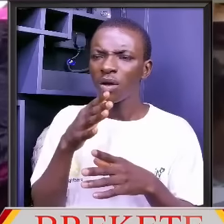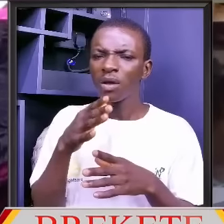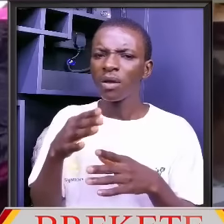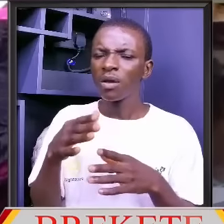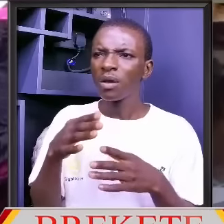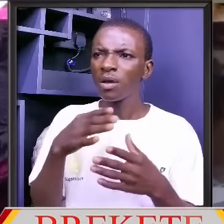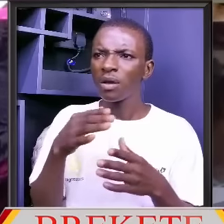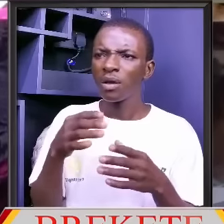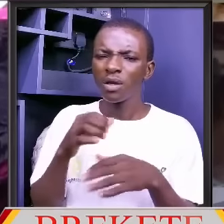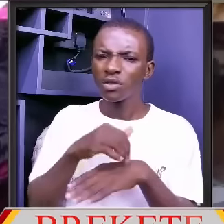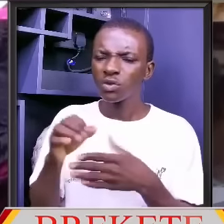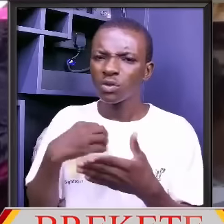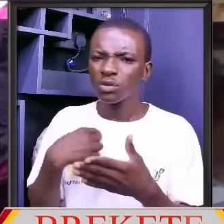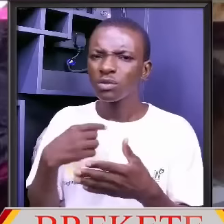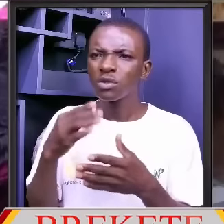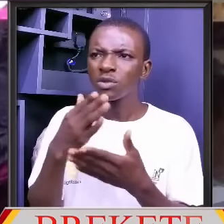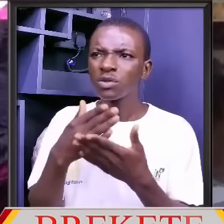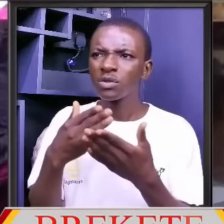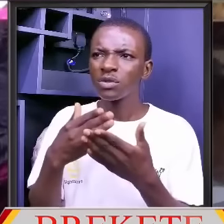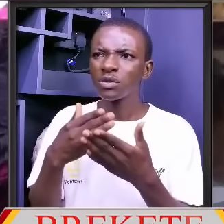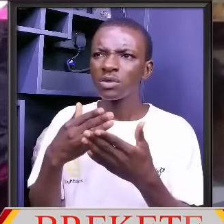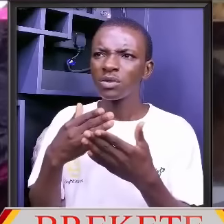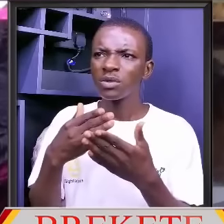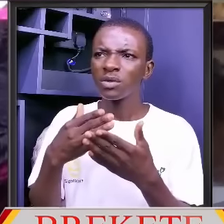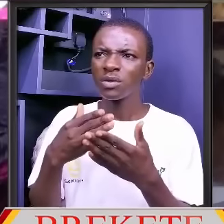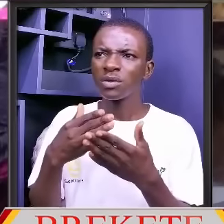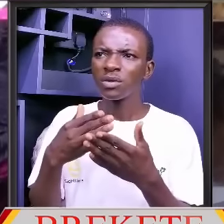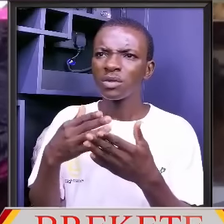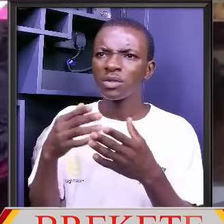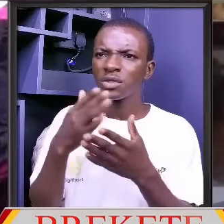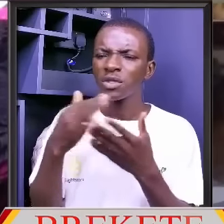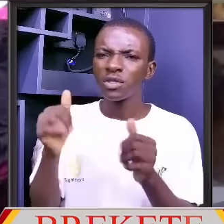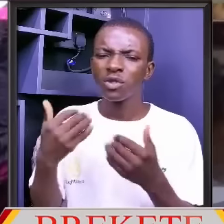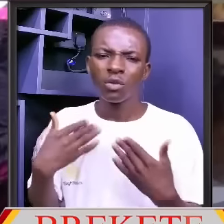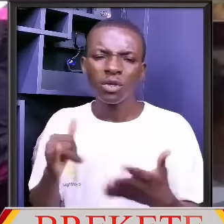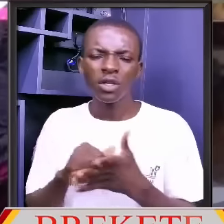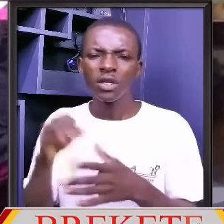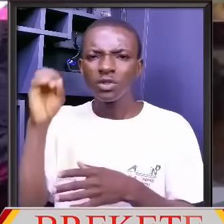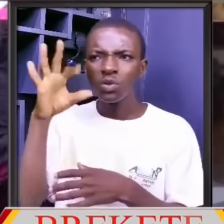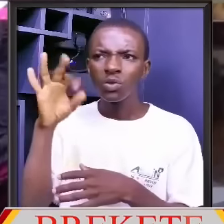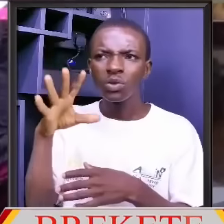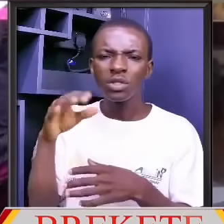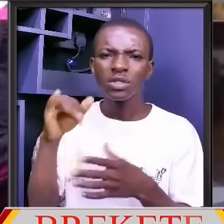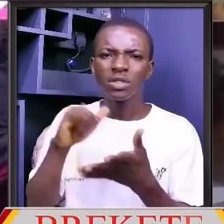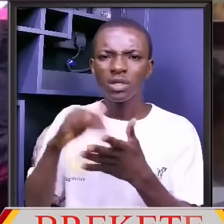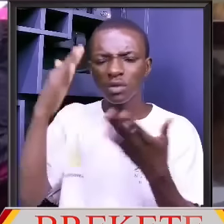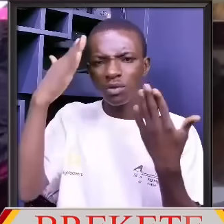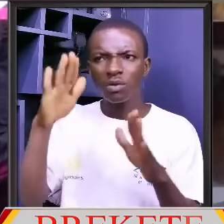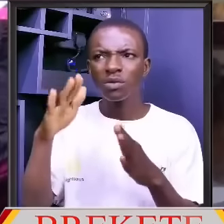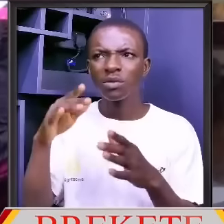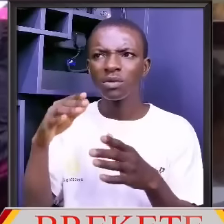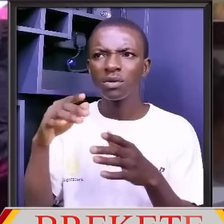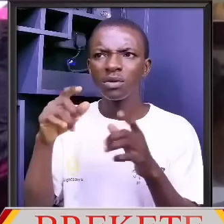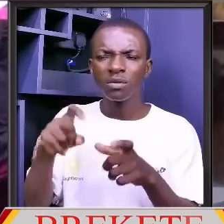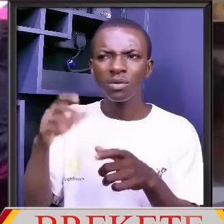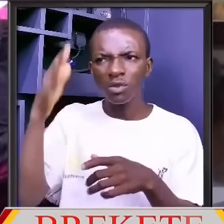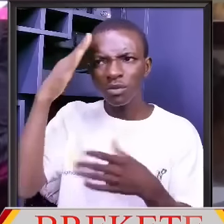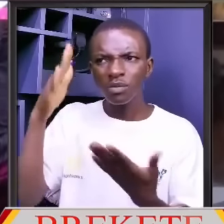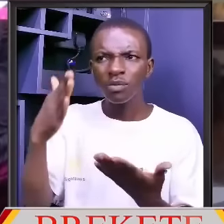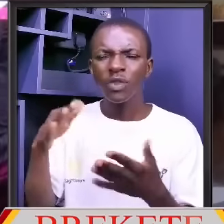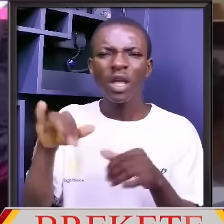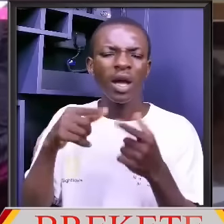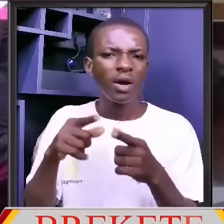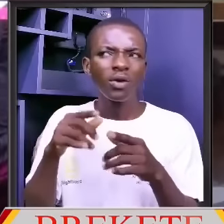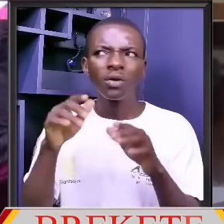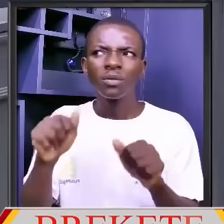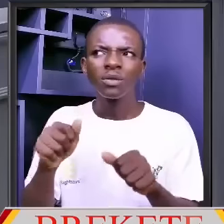Mama, I beg. Excuse me. Person they be winch where you not go know. So I go say, if person I winch, he must know. I go say,